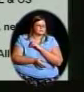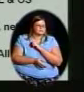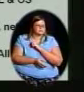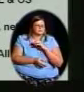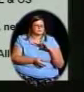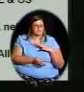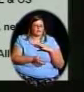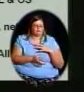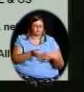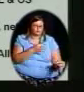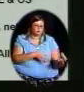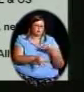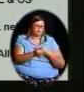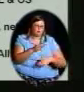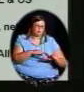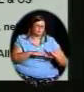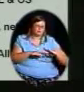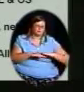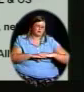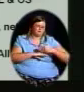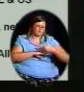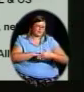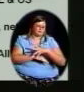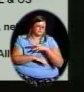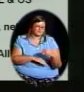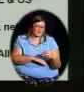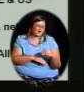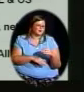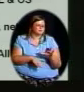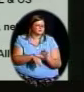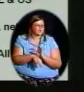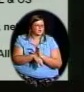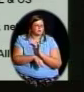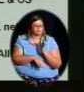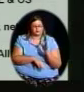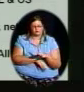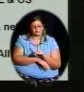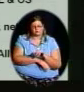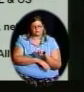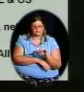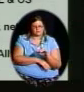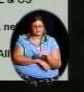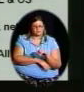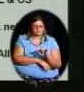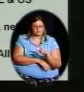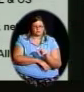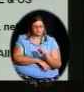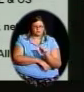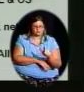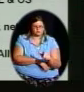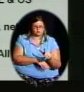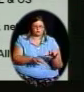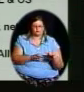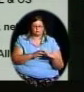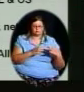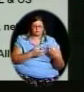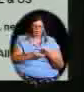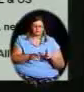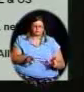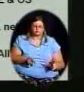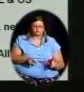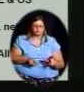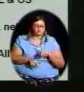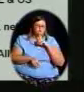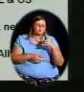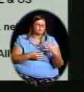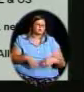of laptops and desktops, retrofitting of digital classrooms, which are so important to our teaching process. You can